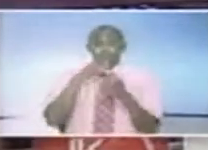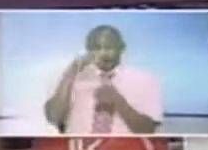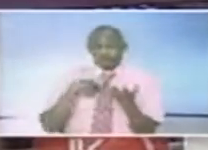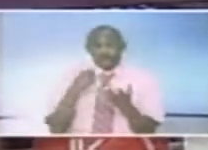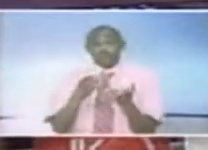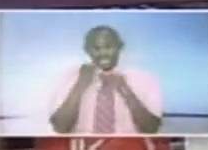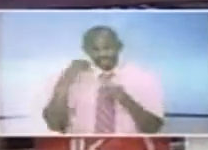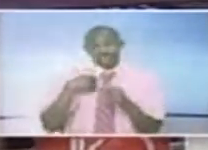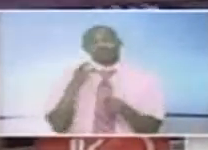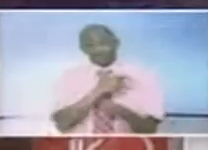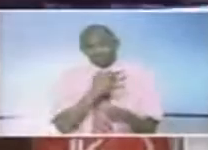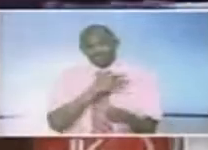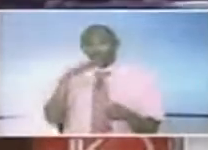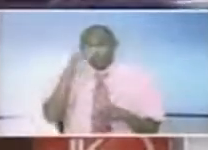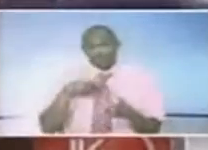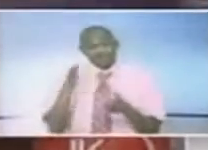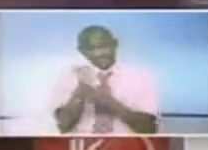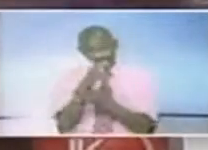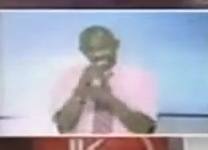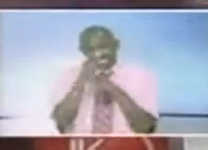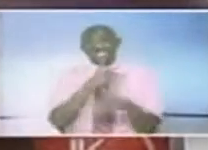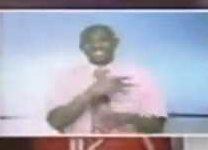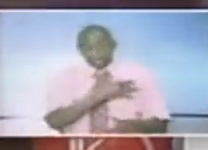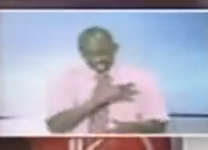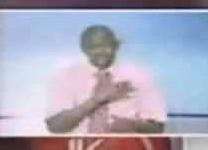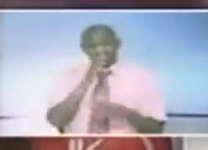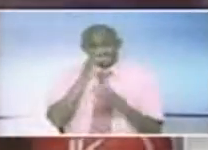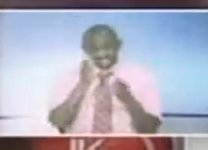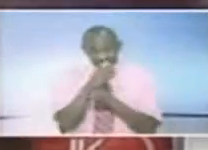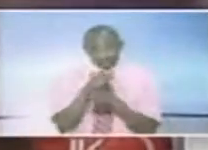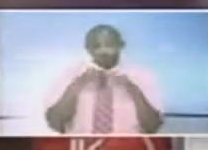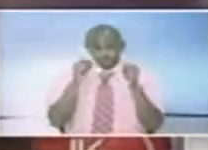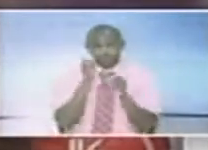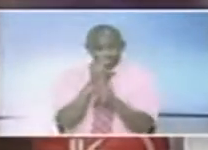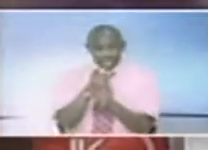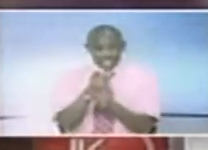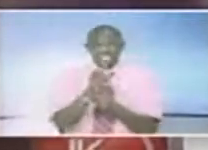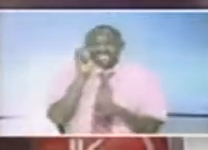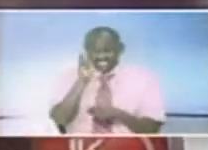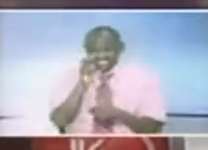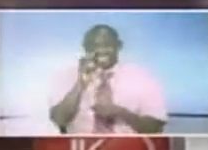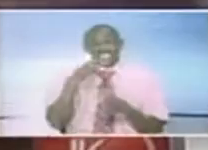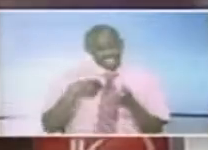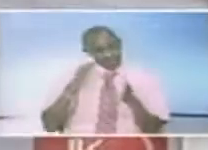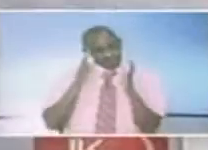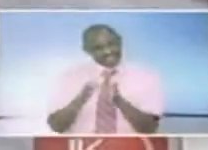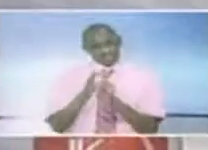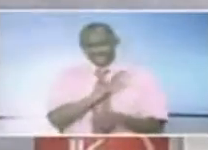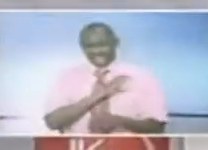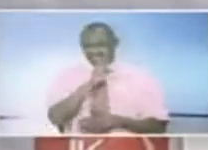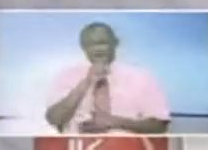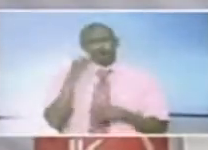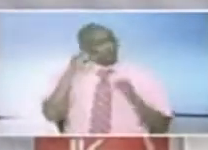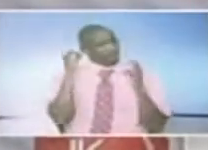we need you to inspire some more. This is Thursday. It's Inspiration Thursday, Martin. Let's keep doing it. Look at that character there. Oh